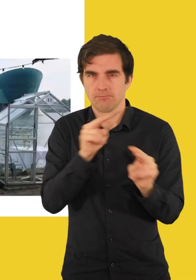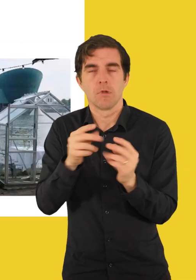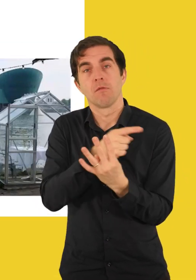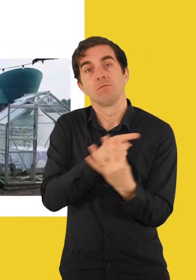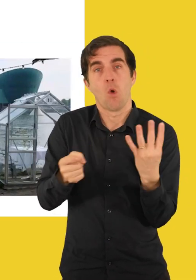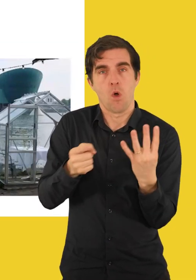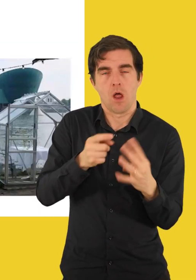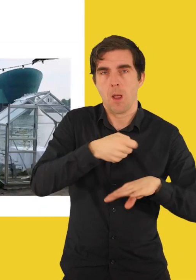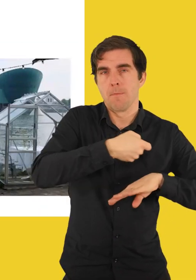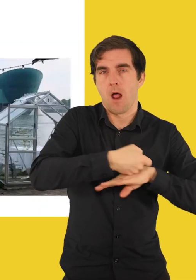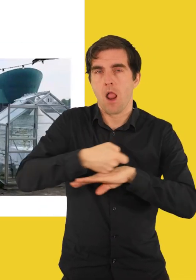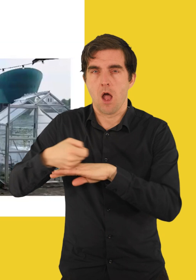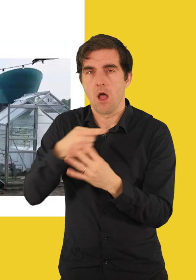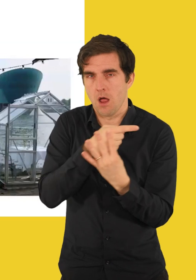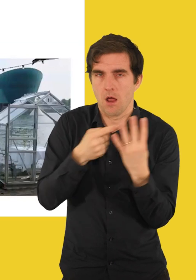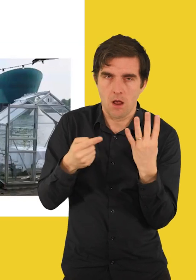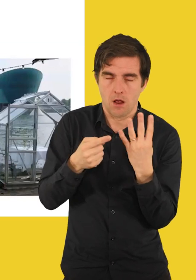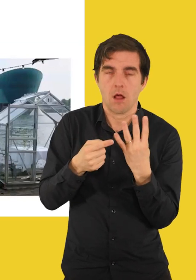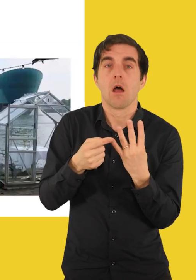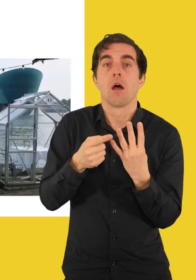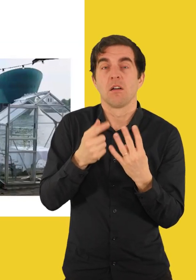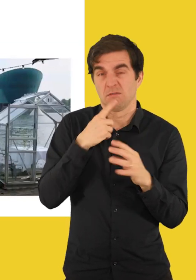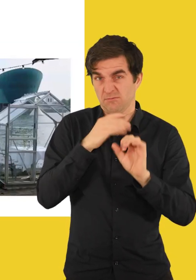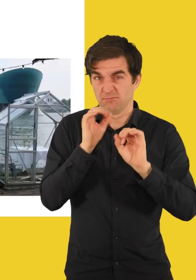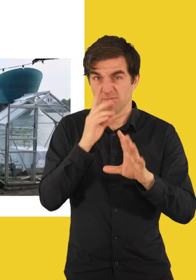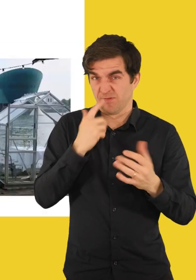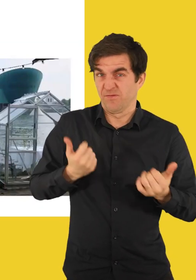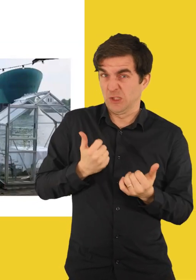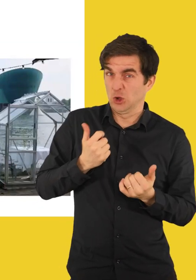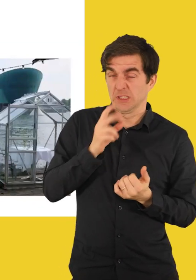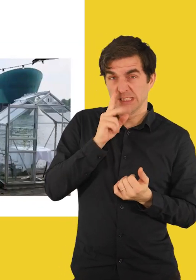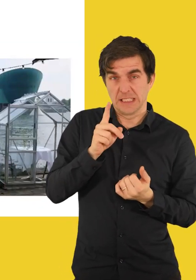around 4 pillars. You see it mentioned.